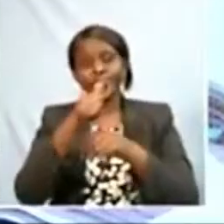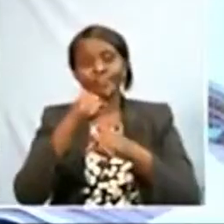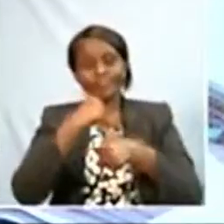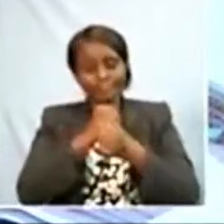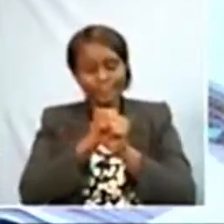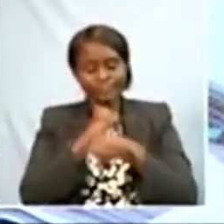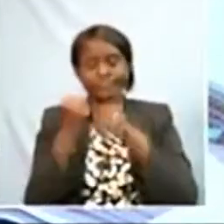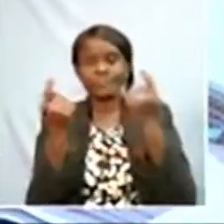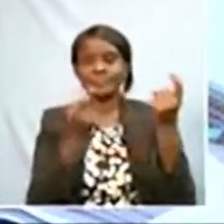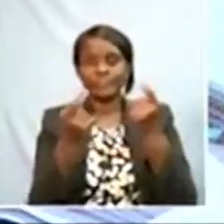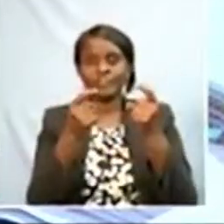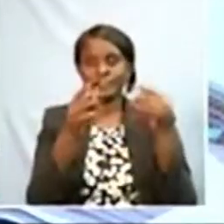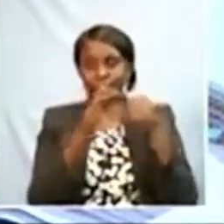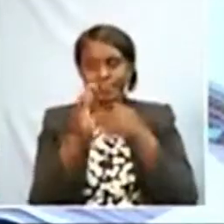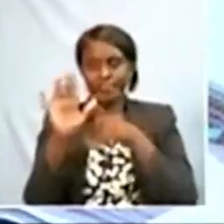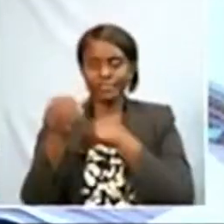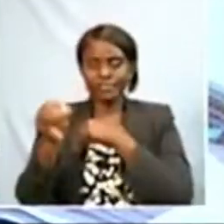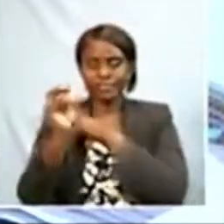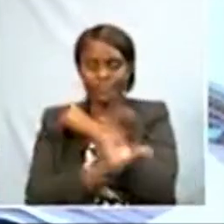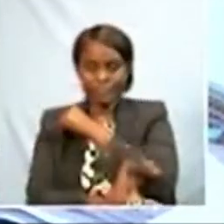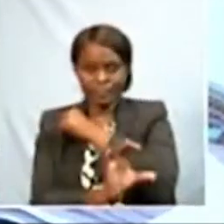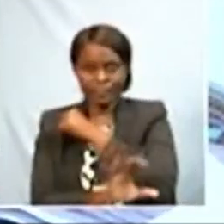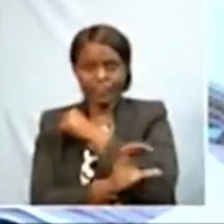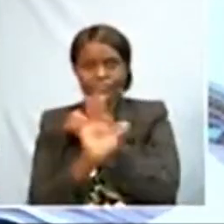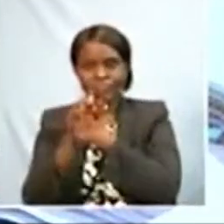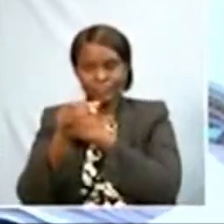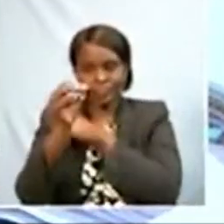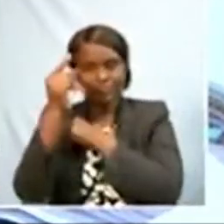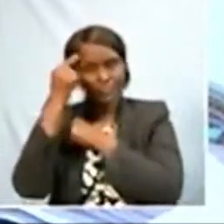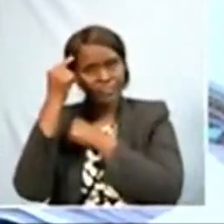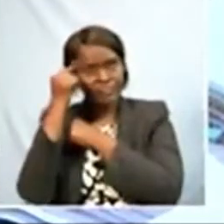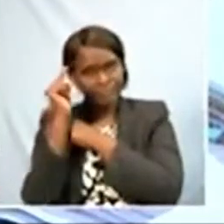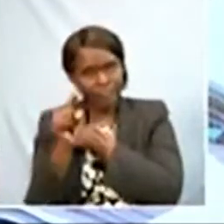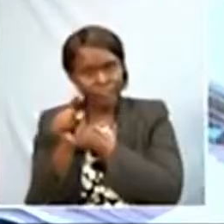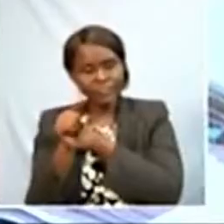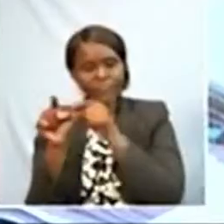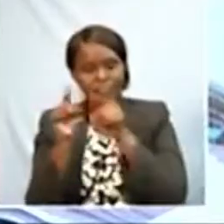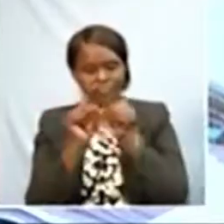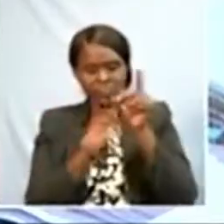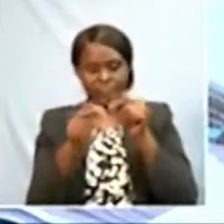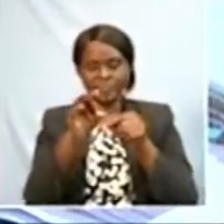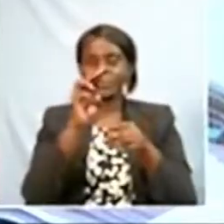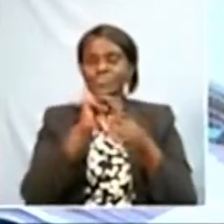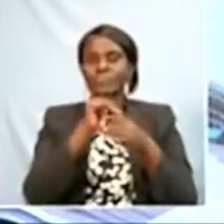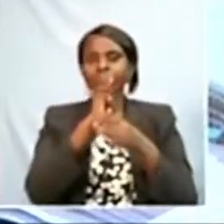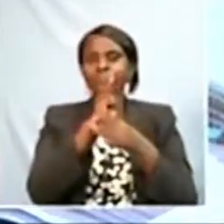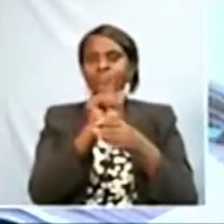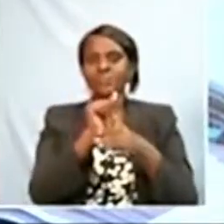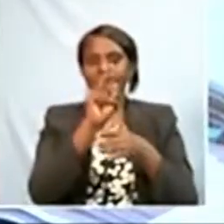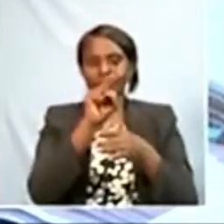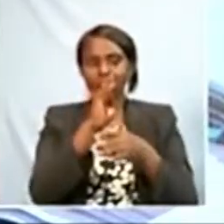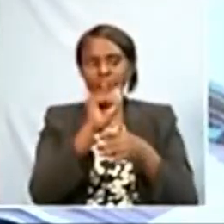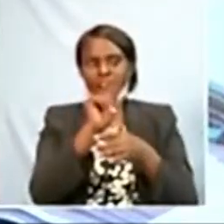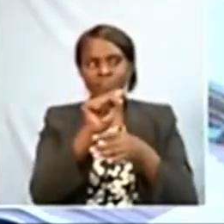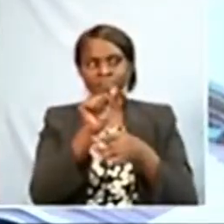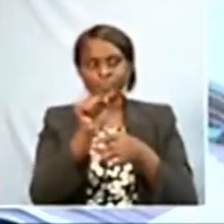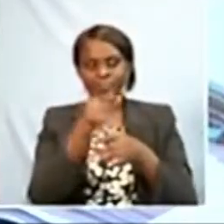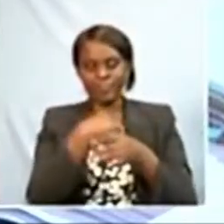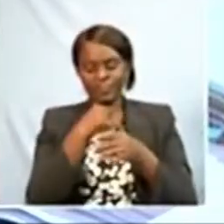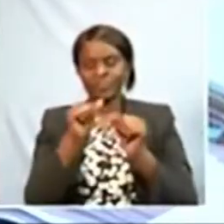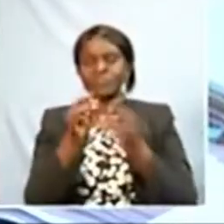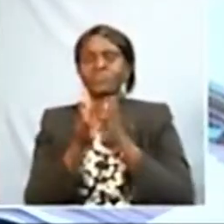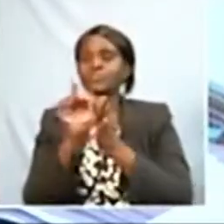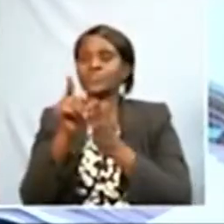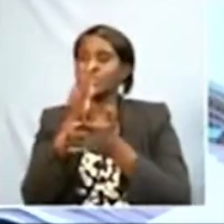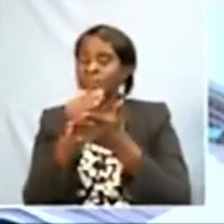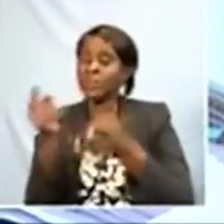sin against your own country, your own government, and the people of MBALA. On moral grounds, I would appeal to